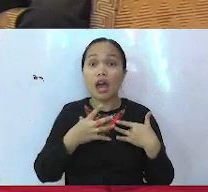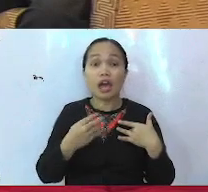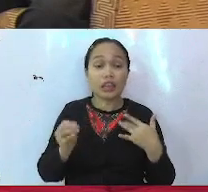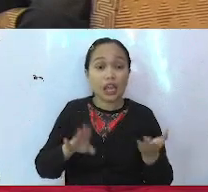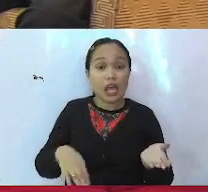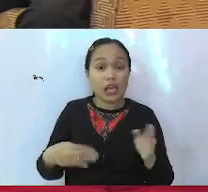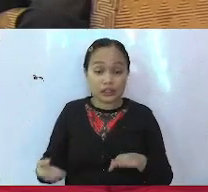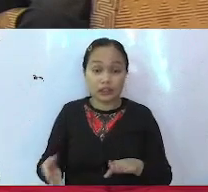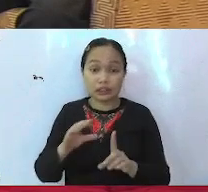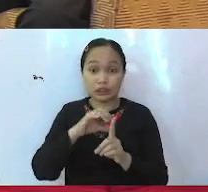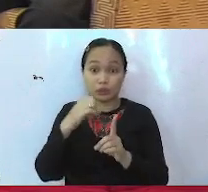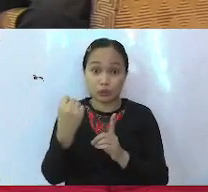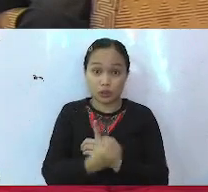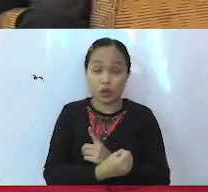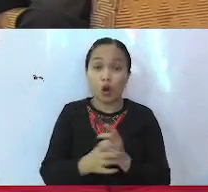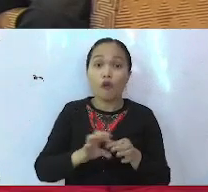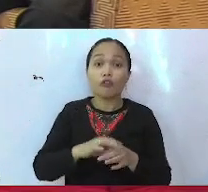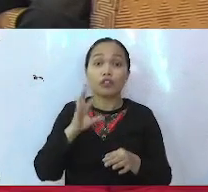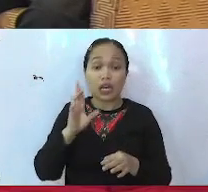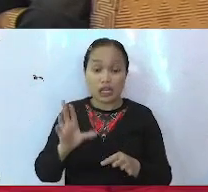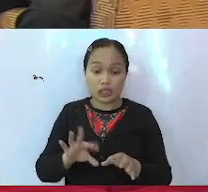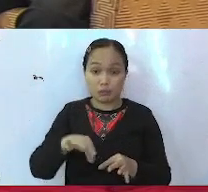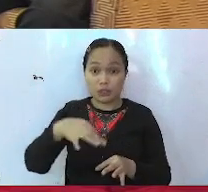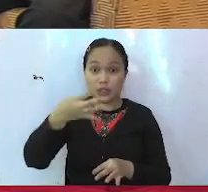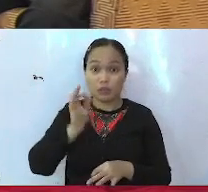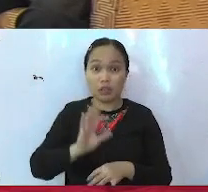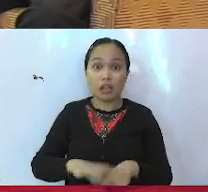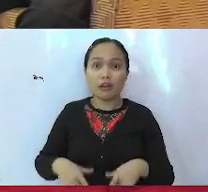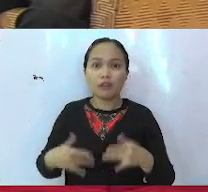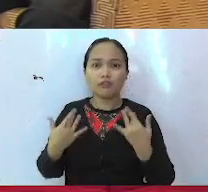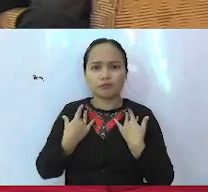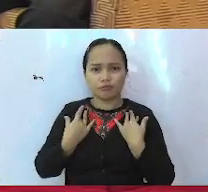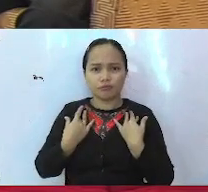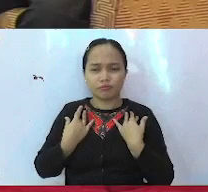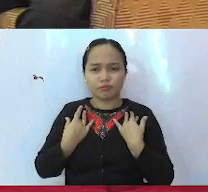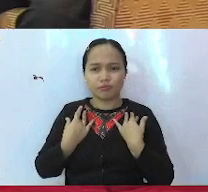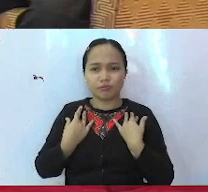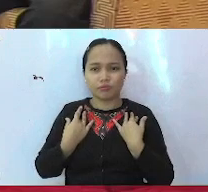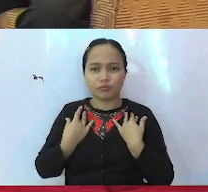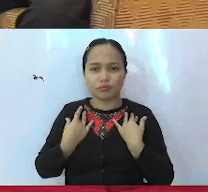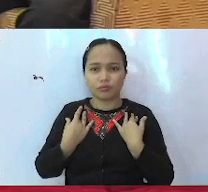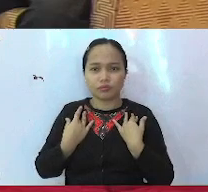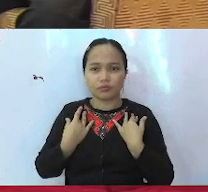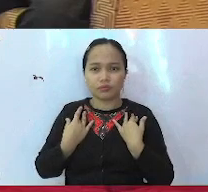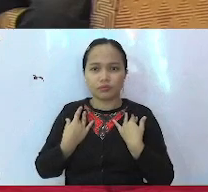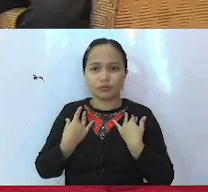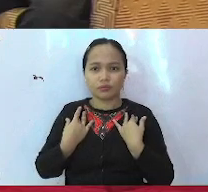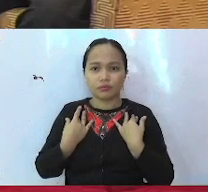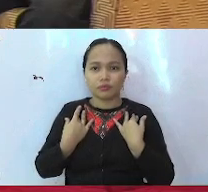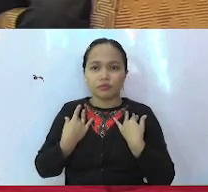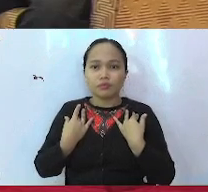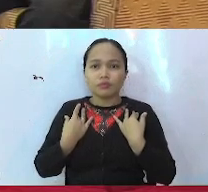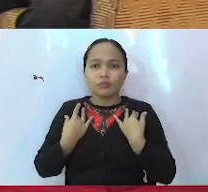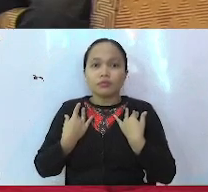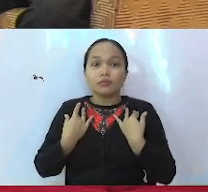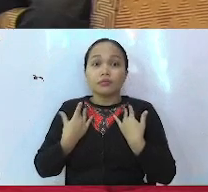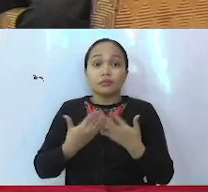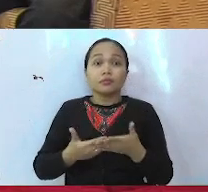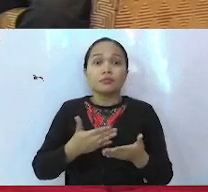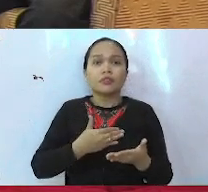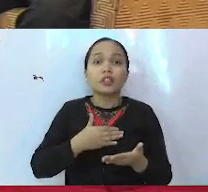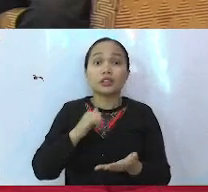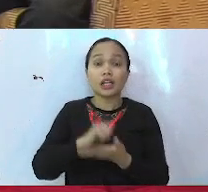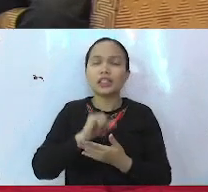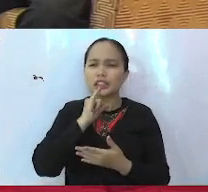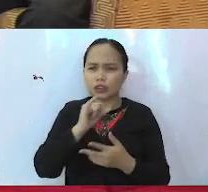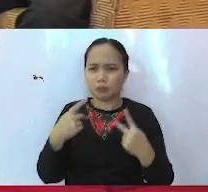spiritual life. You better believe it. It's a spiritual life and death situation. Absolutely. You see, before, physical yun.